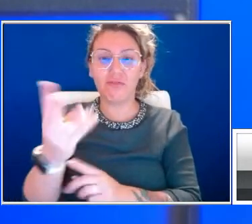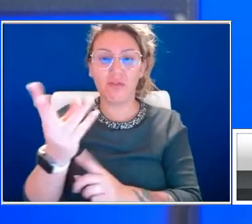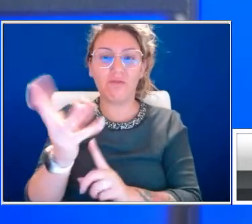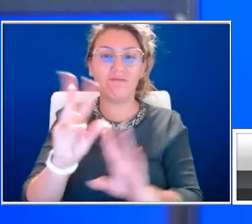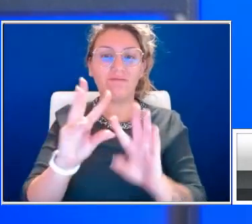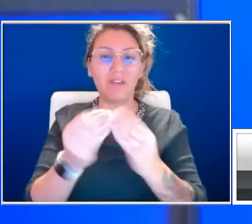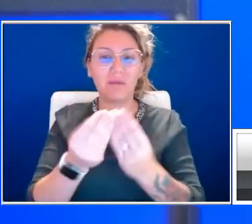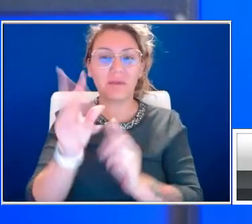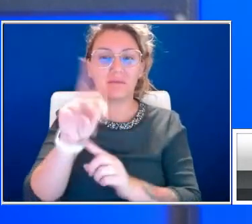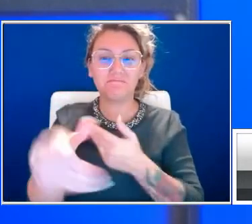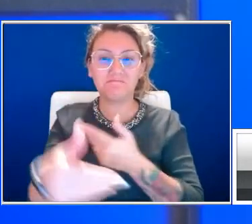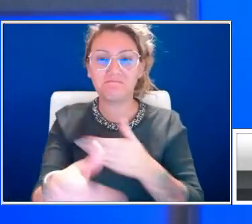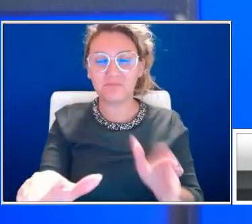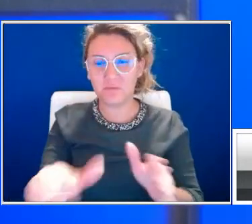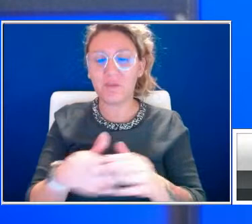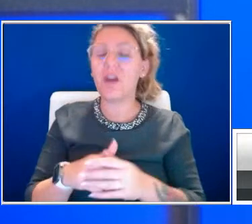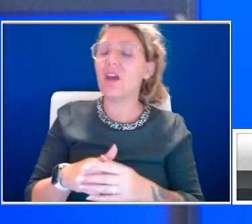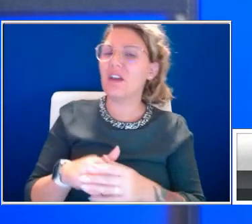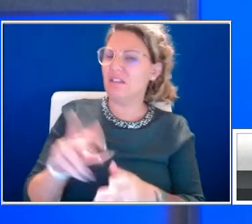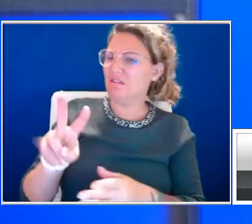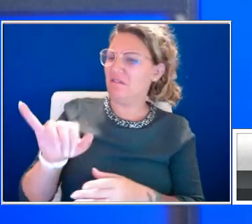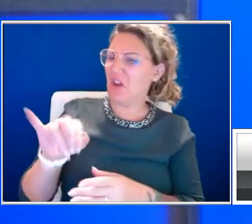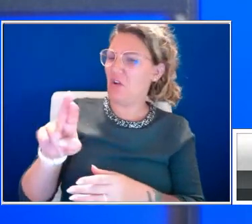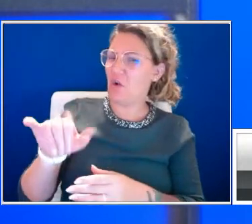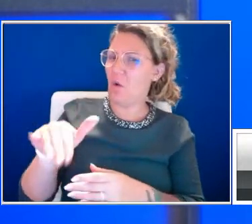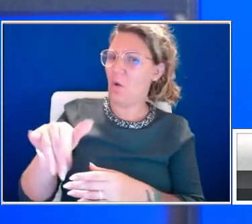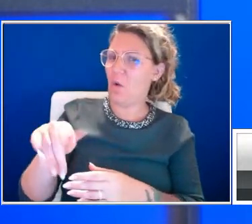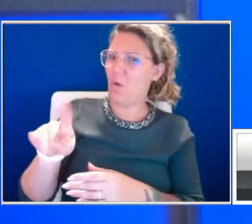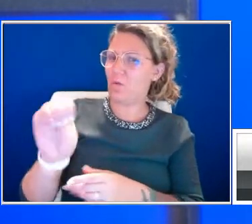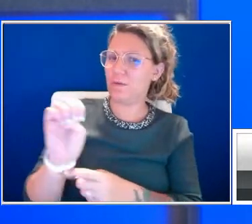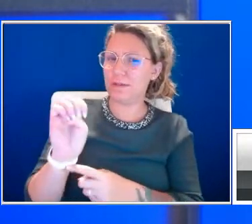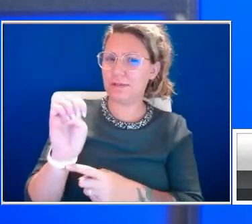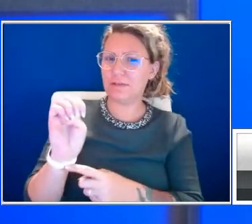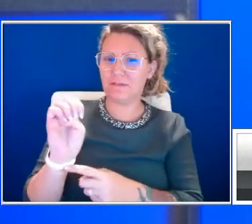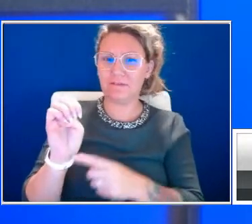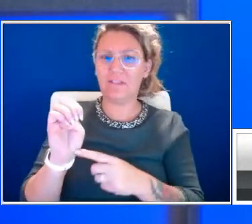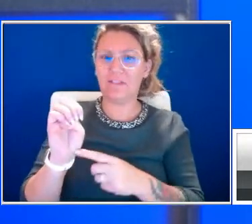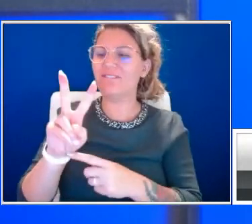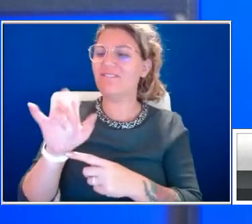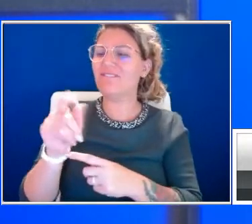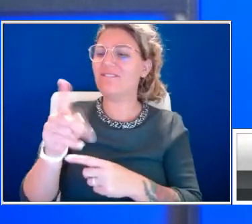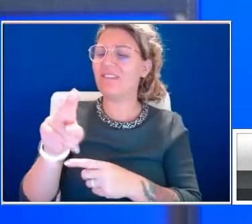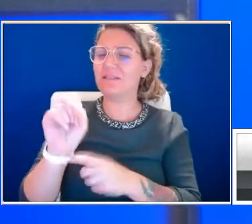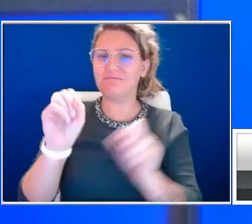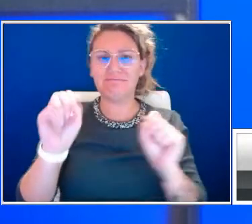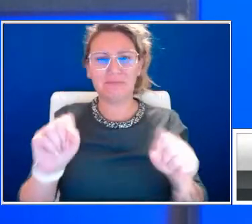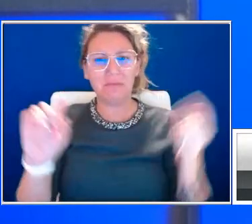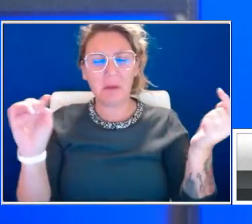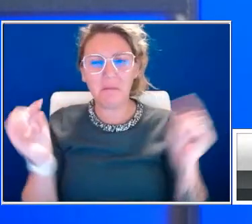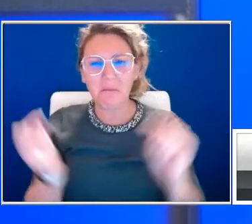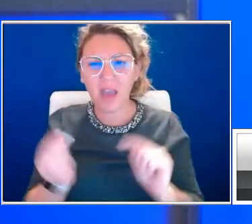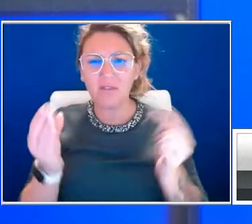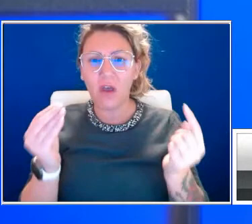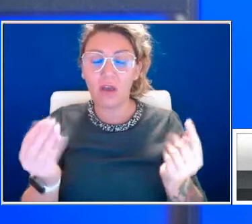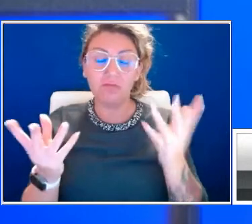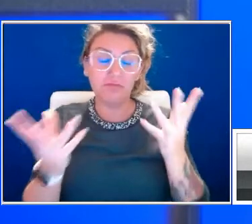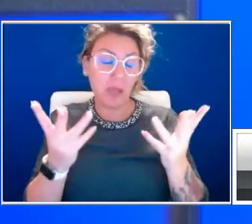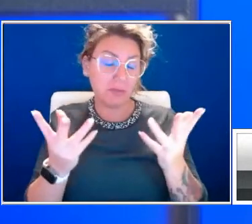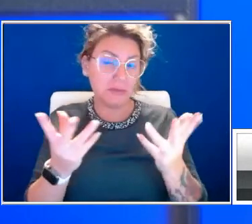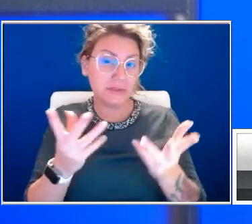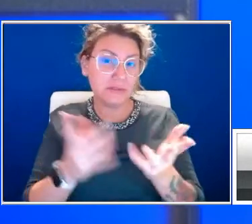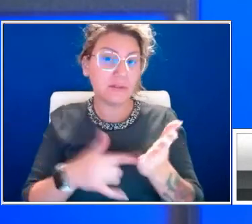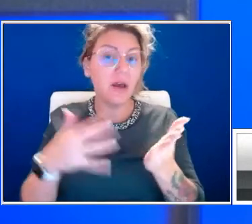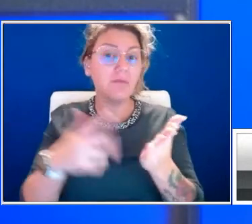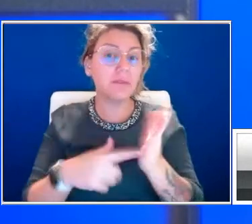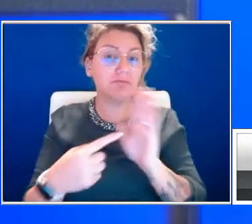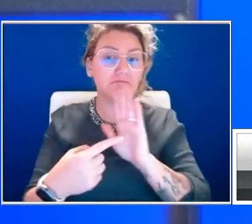Varicose veins can be painful, unsightly, and sometimes a signal of a more serious condition. Our experts will tell us what we need